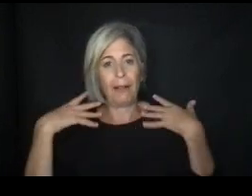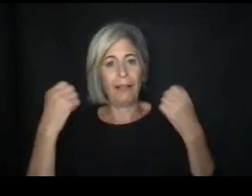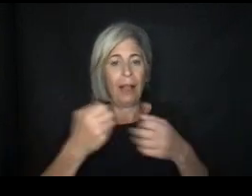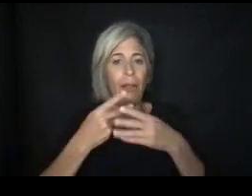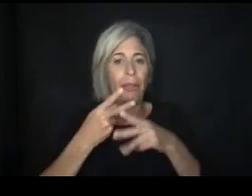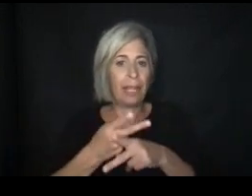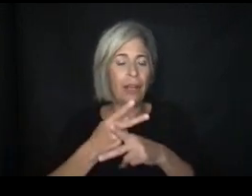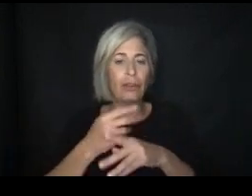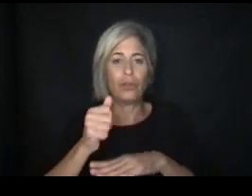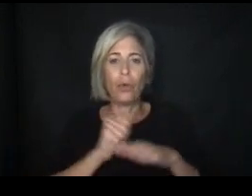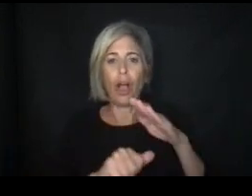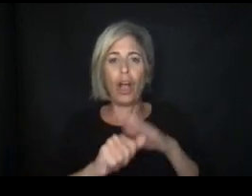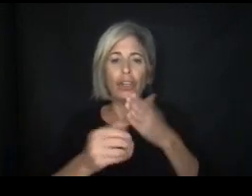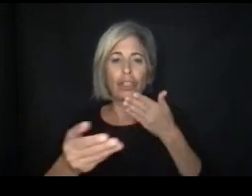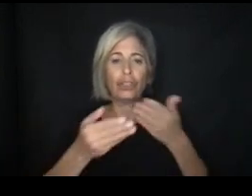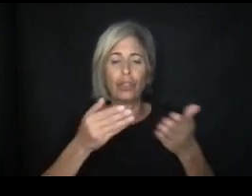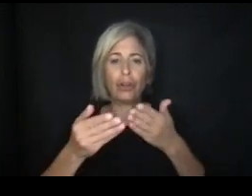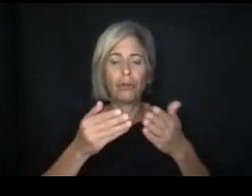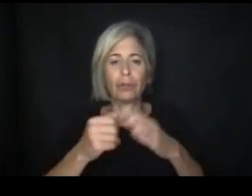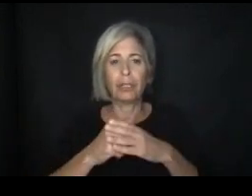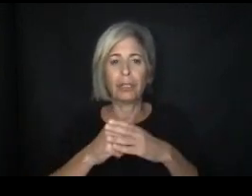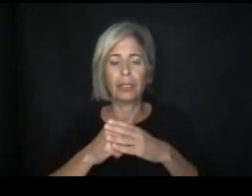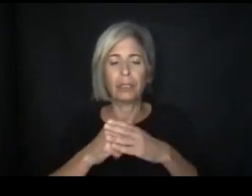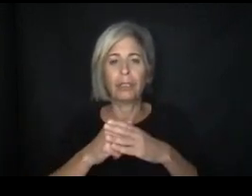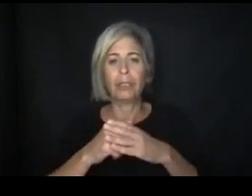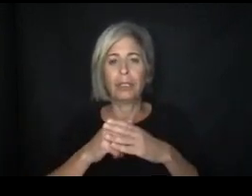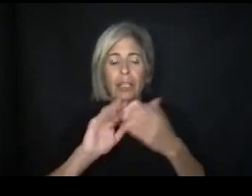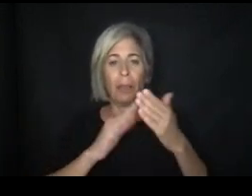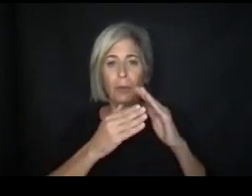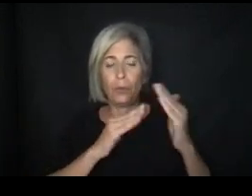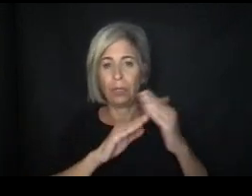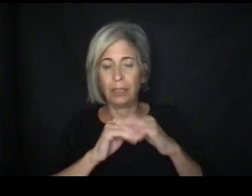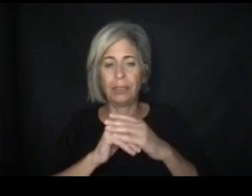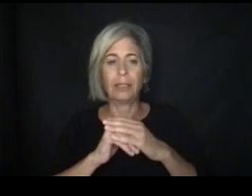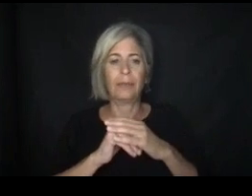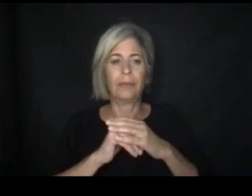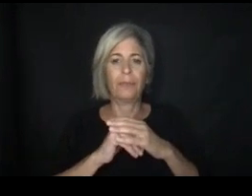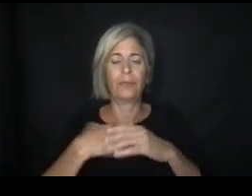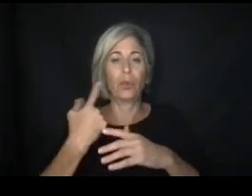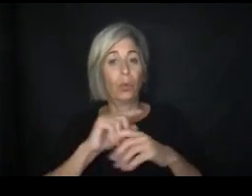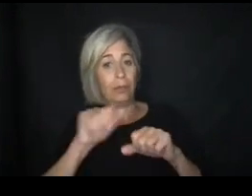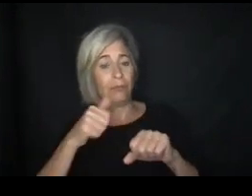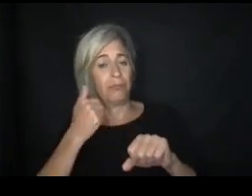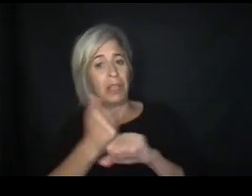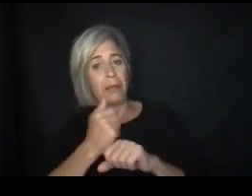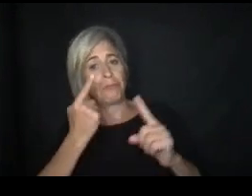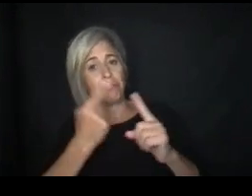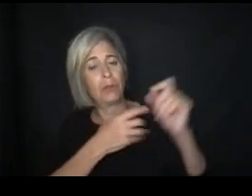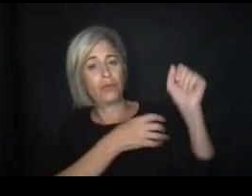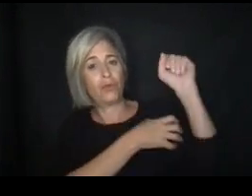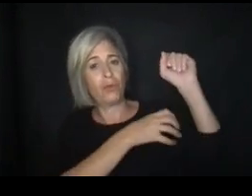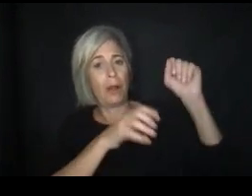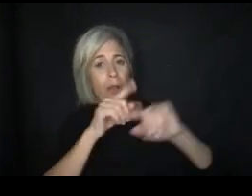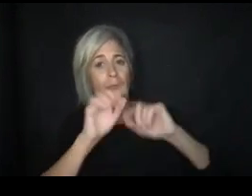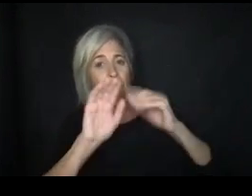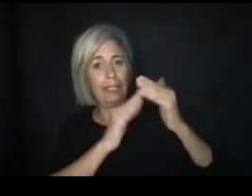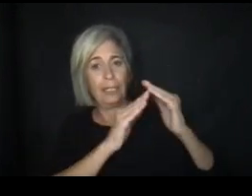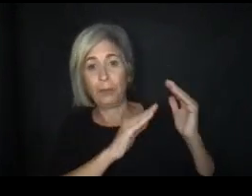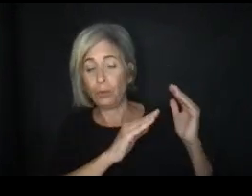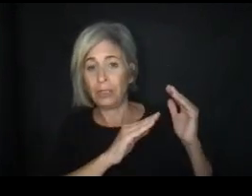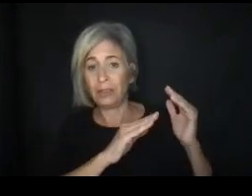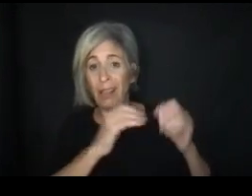underserved communities. TCC started its journey in October 2020. We set out to empower underserved communities. In